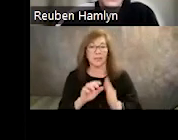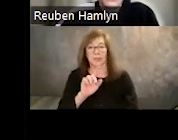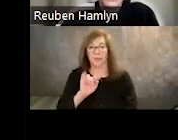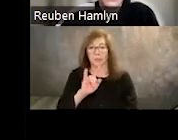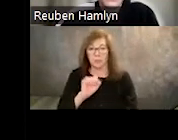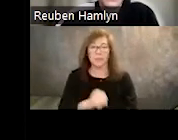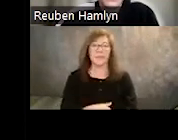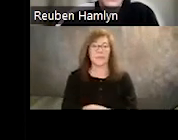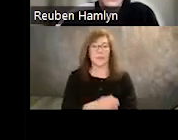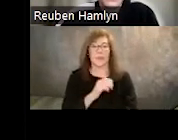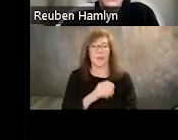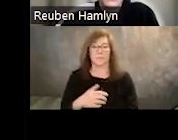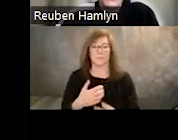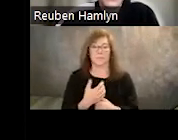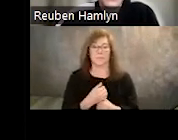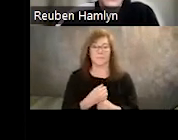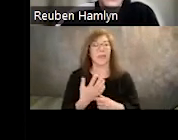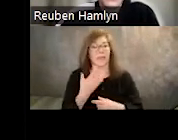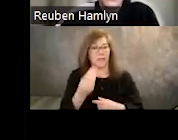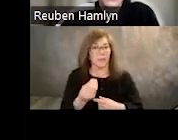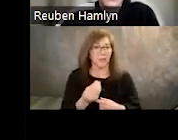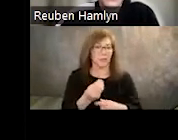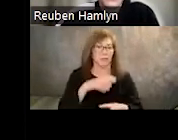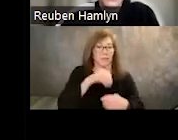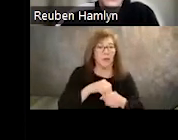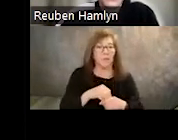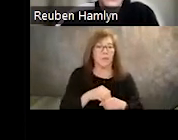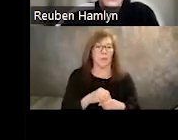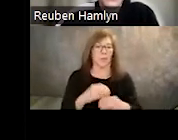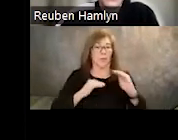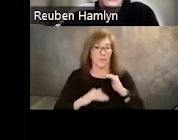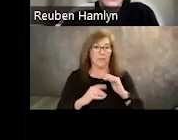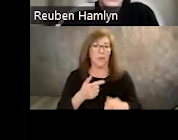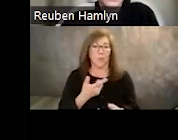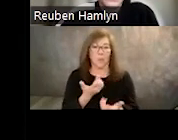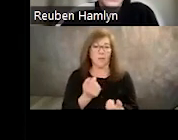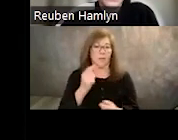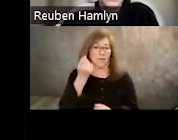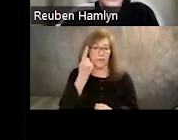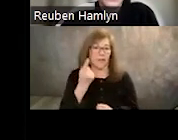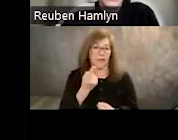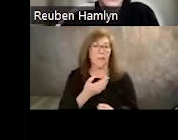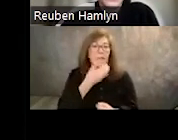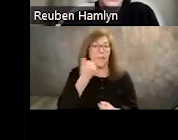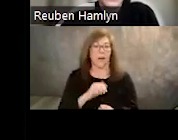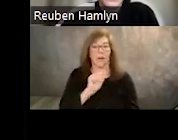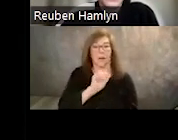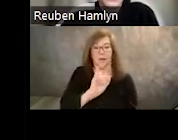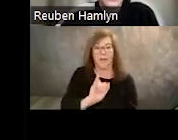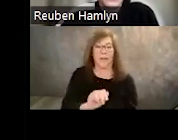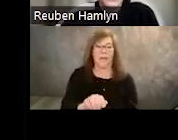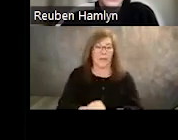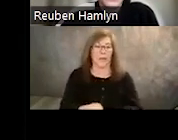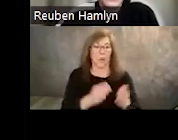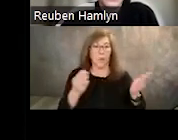external involvement or narrative constraints. And we wanted to understand better how AI could open doors